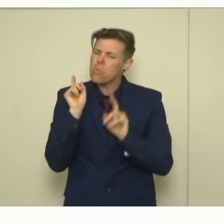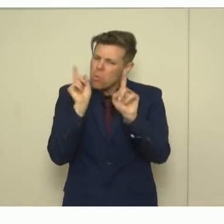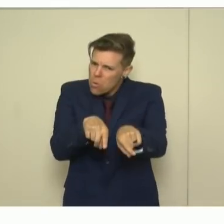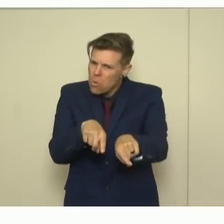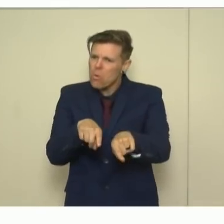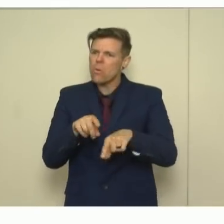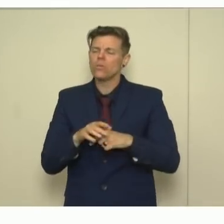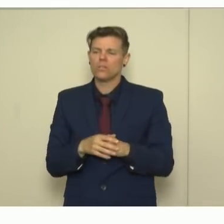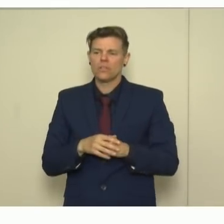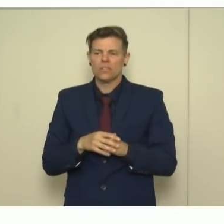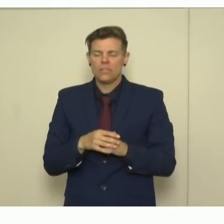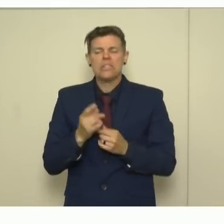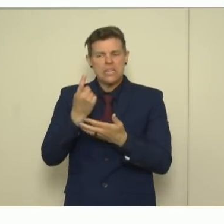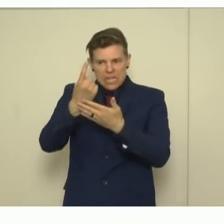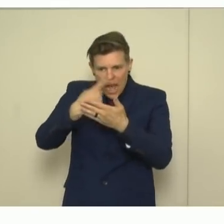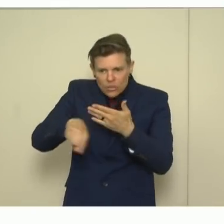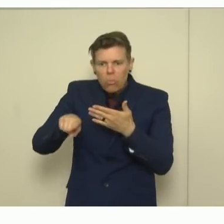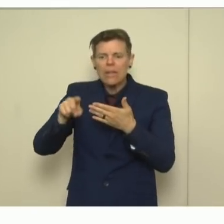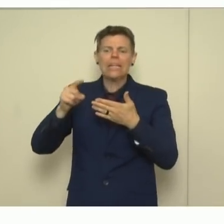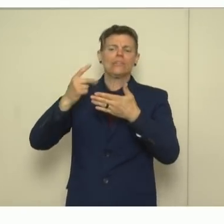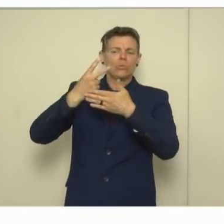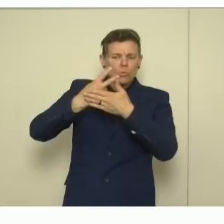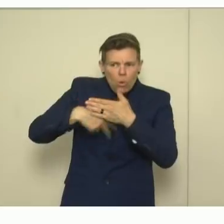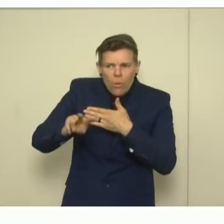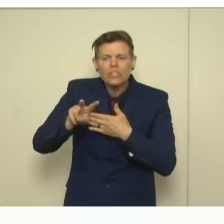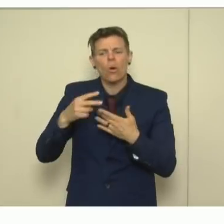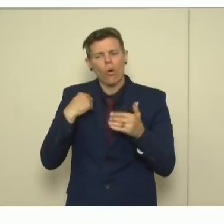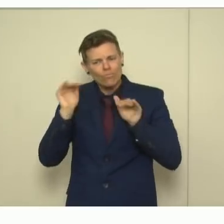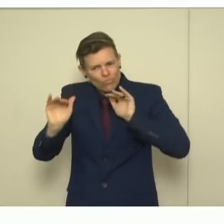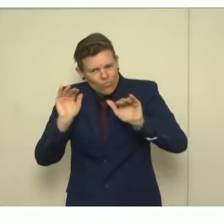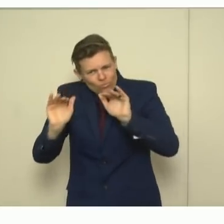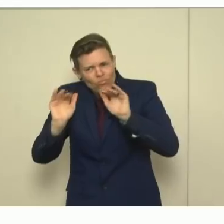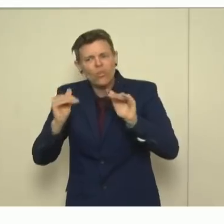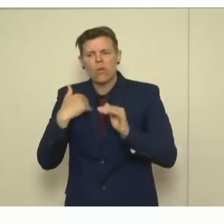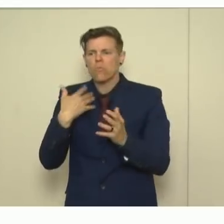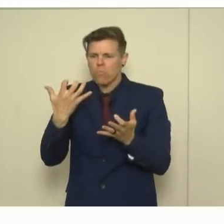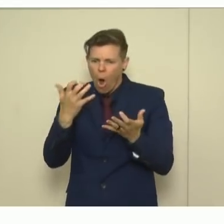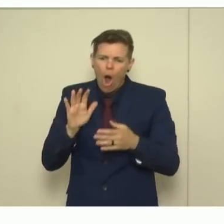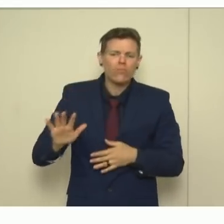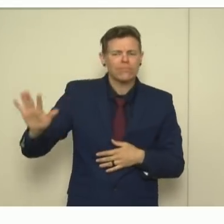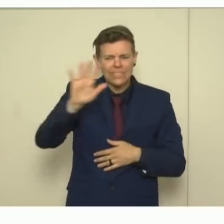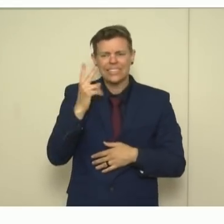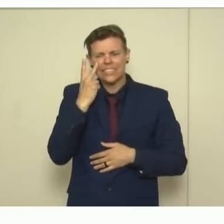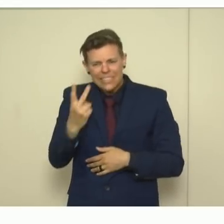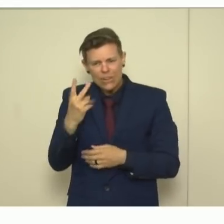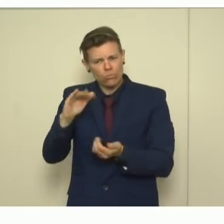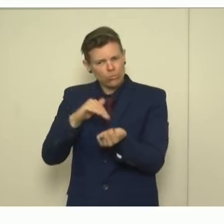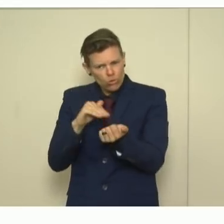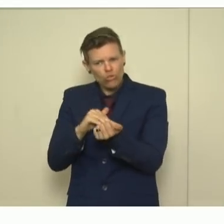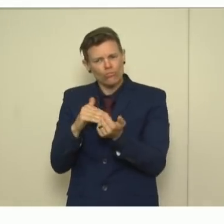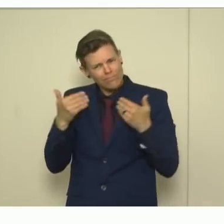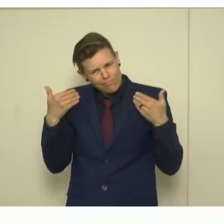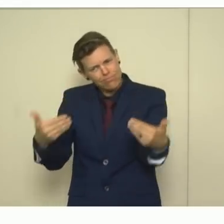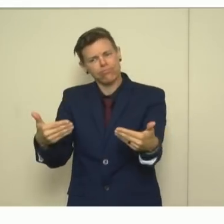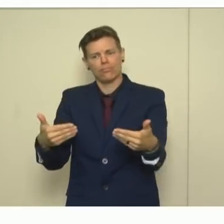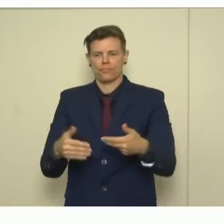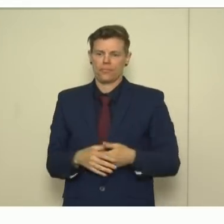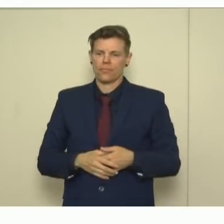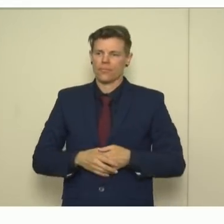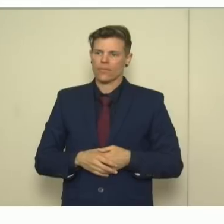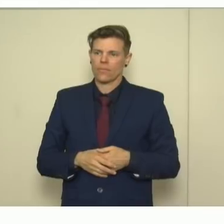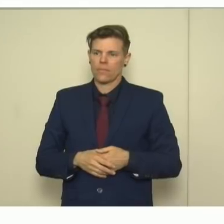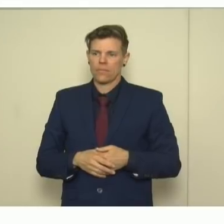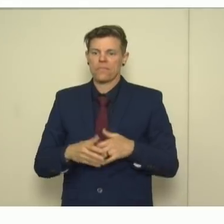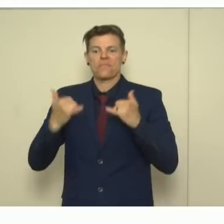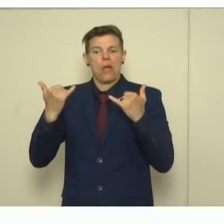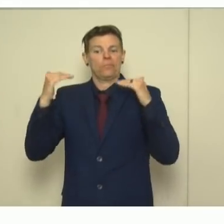until we get these curves back up and get caught up as a state. Let's go to the next slide. I just wanted to touch on this a little